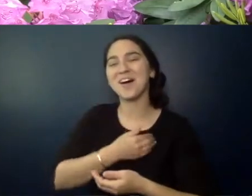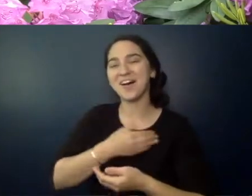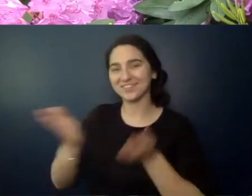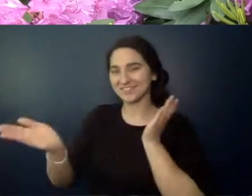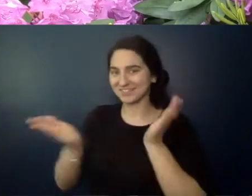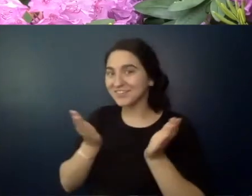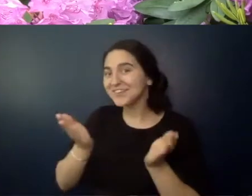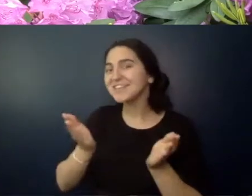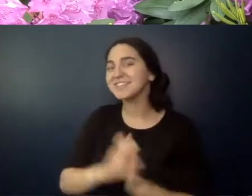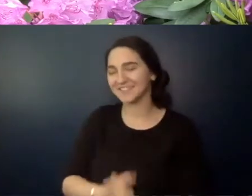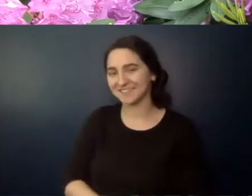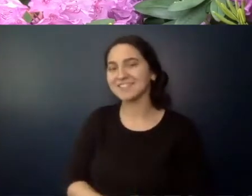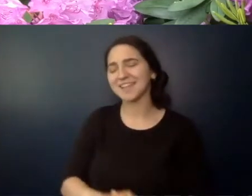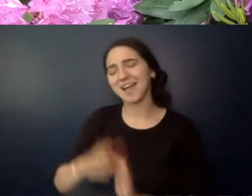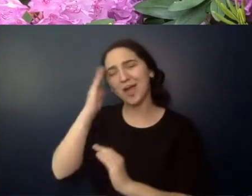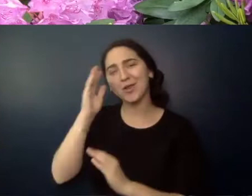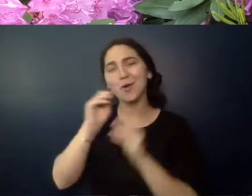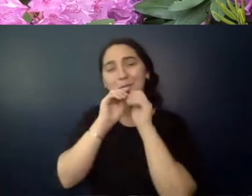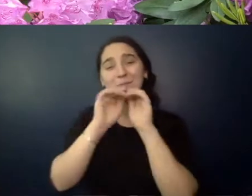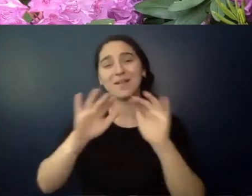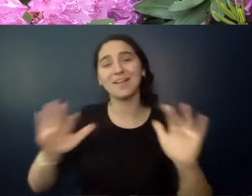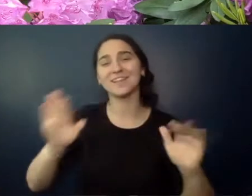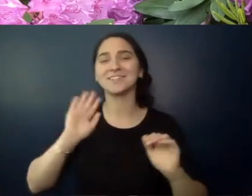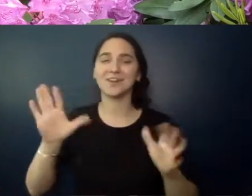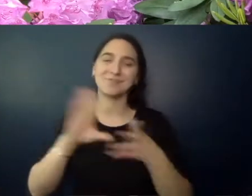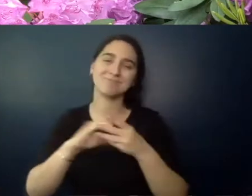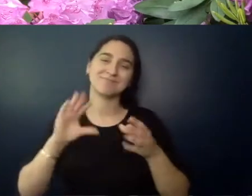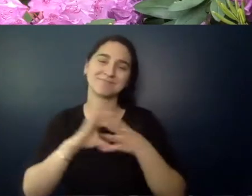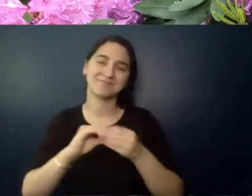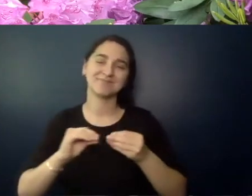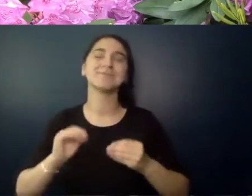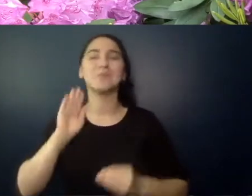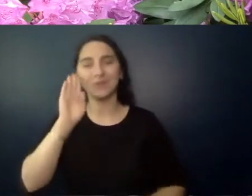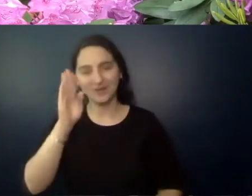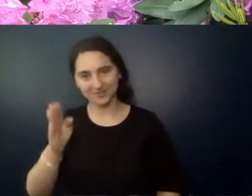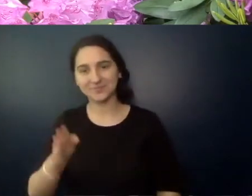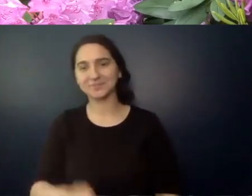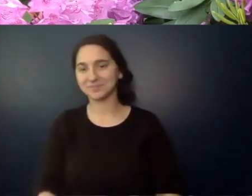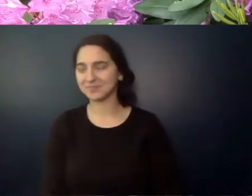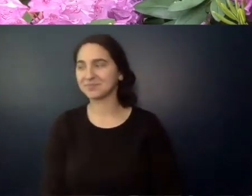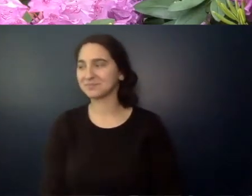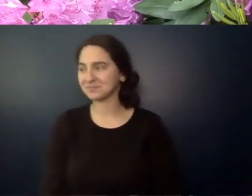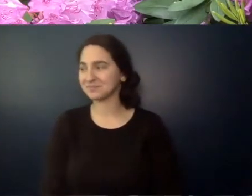our service today. I know we will be blessed by the word she brings.